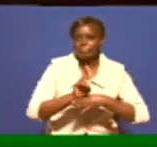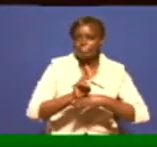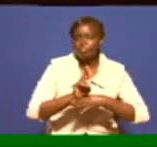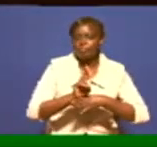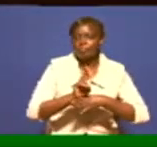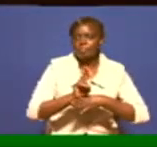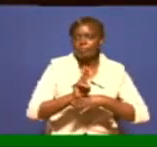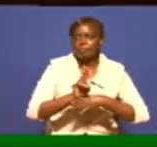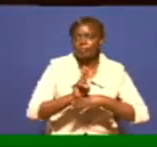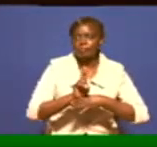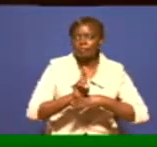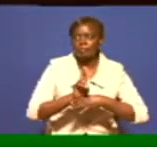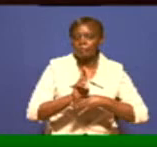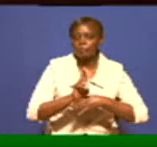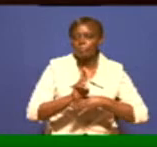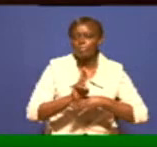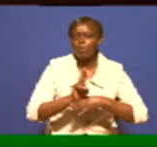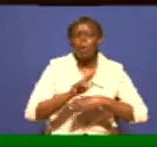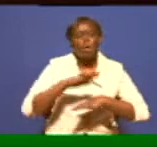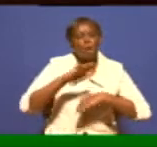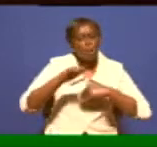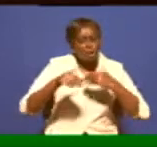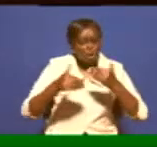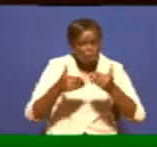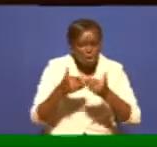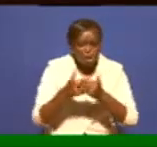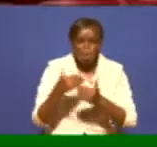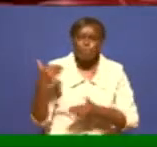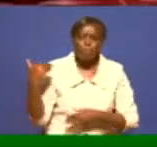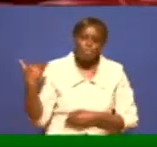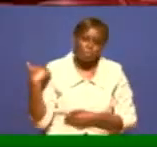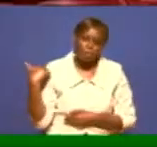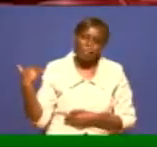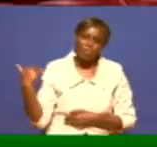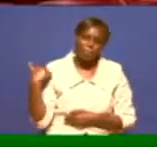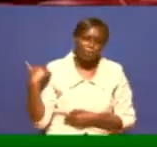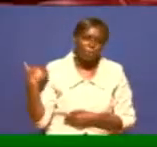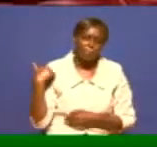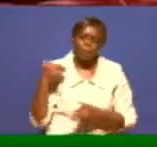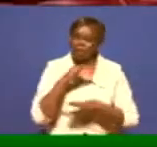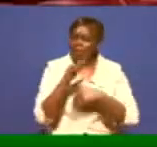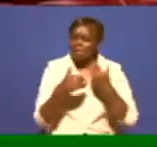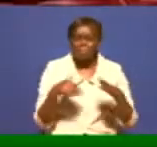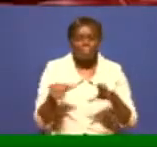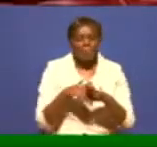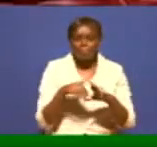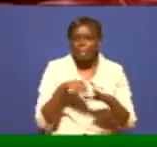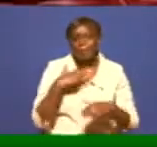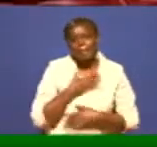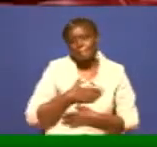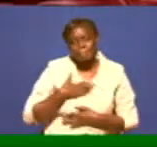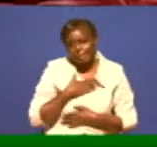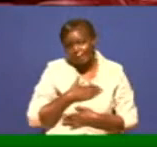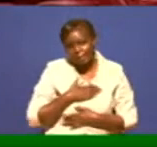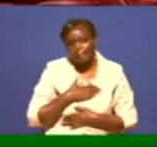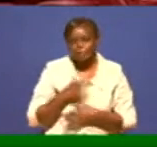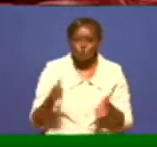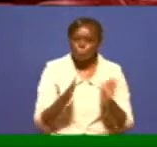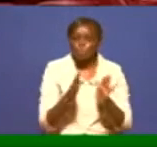Proceed. You are all interfering with the free flow of, please, you know, members, let's give each other opportunity.